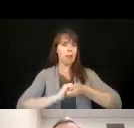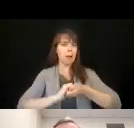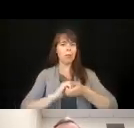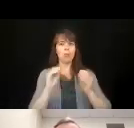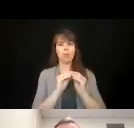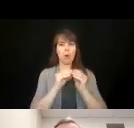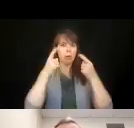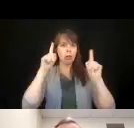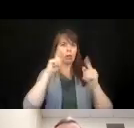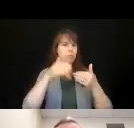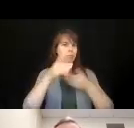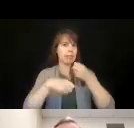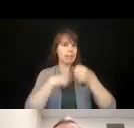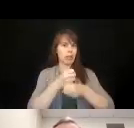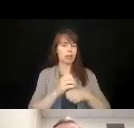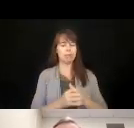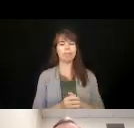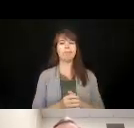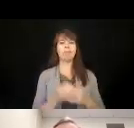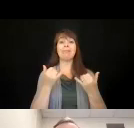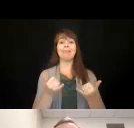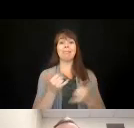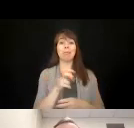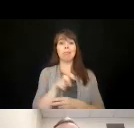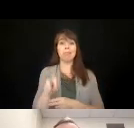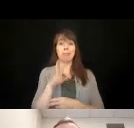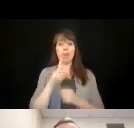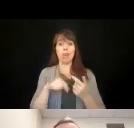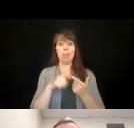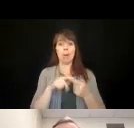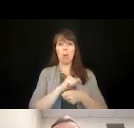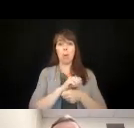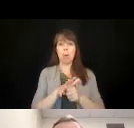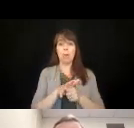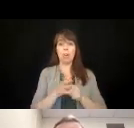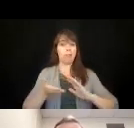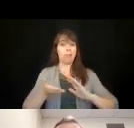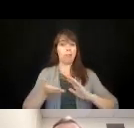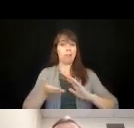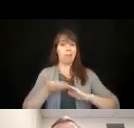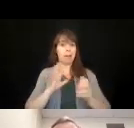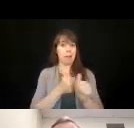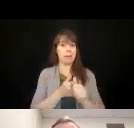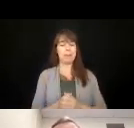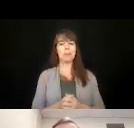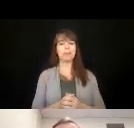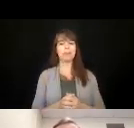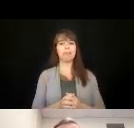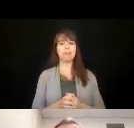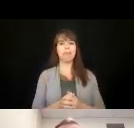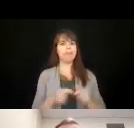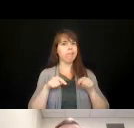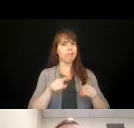coming year. Now I'd like to transition to our COVID-19 operations update. As we have throughout the